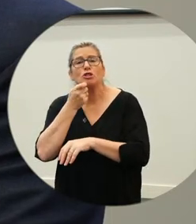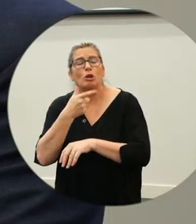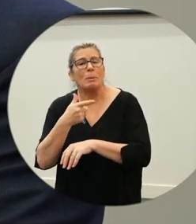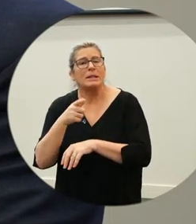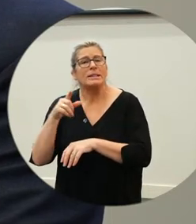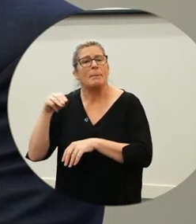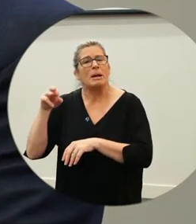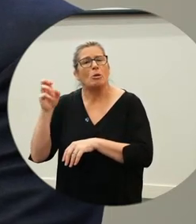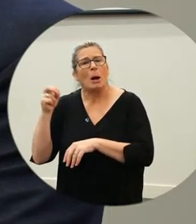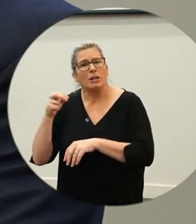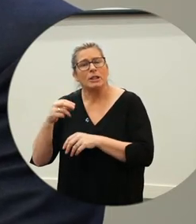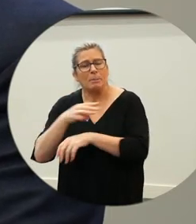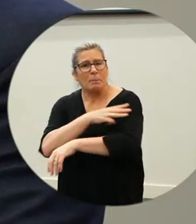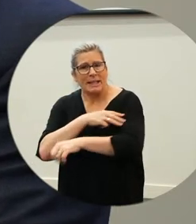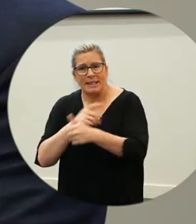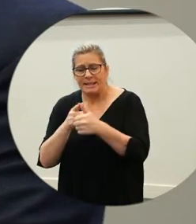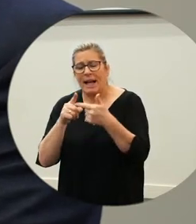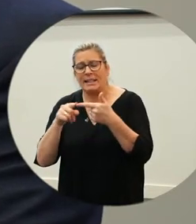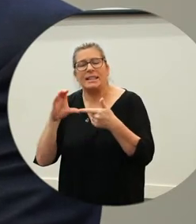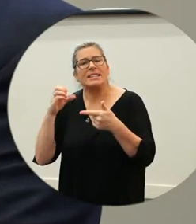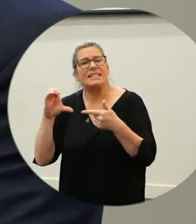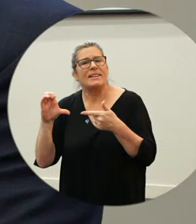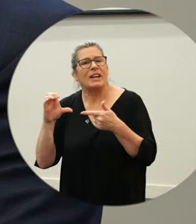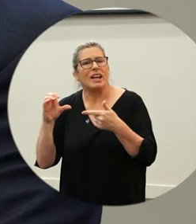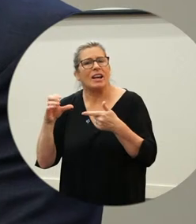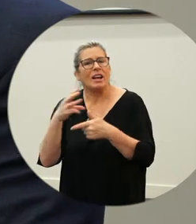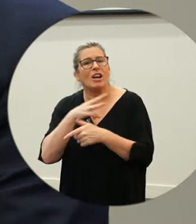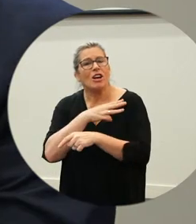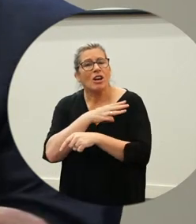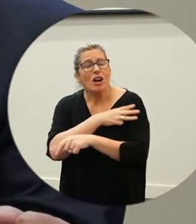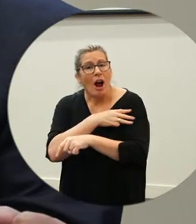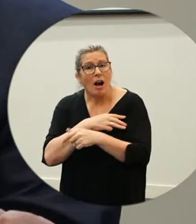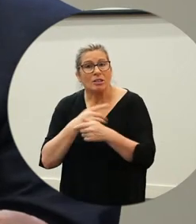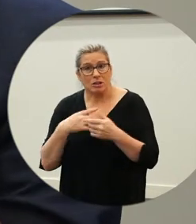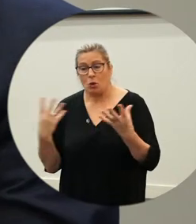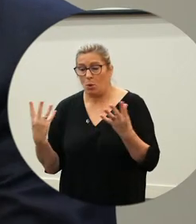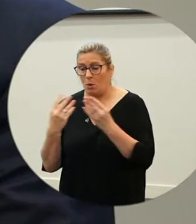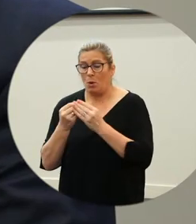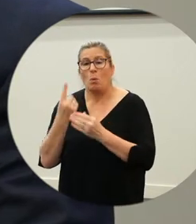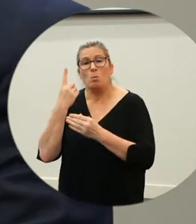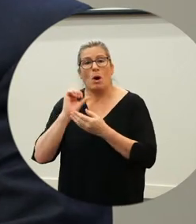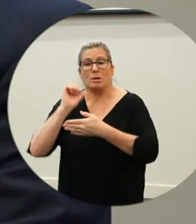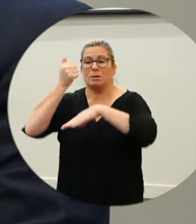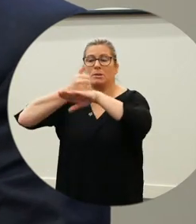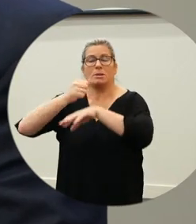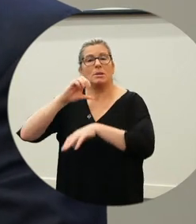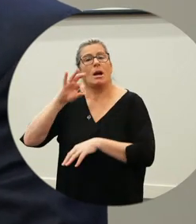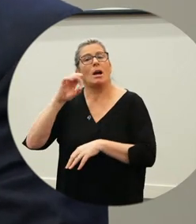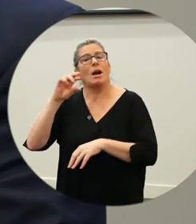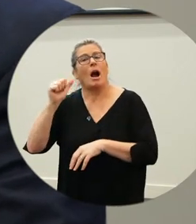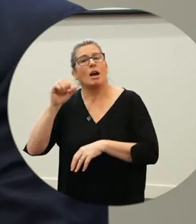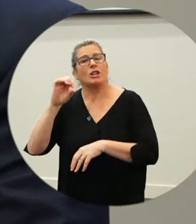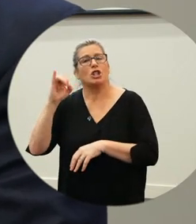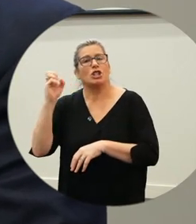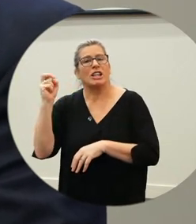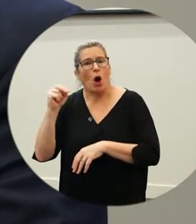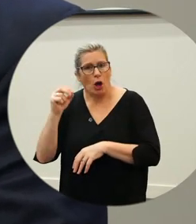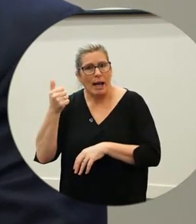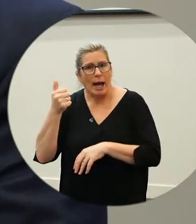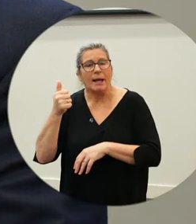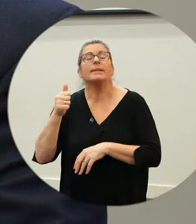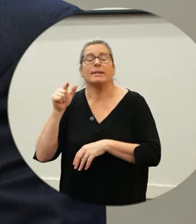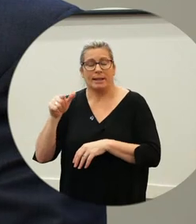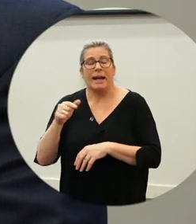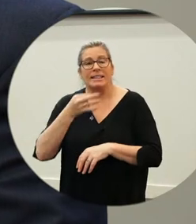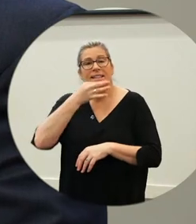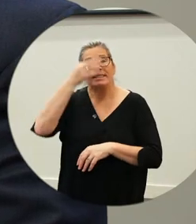the Civic Guard into one unified Garda Síochána. Detectives of the Dublin